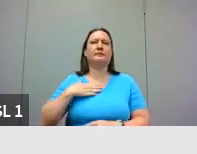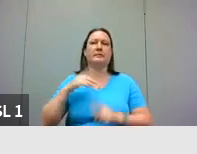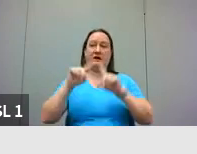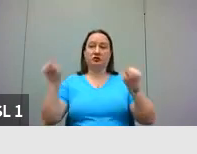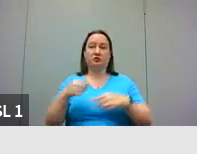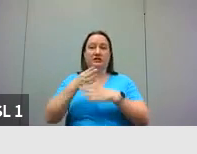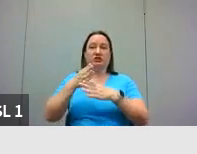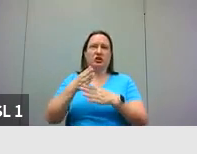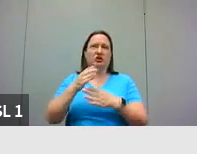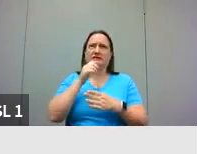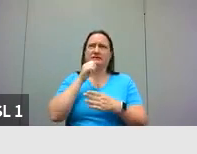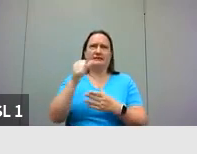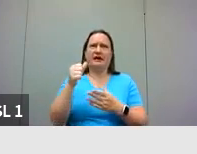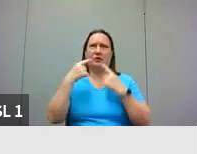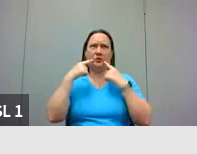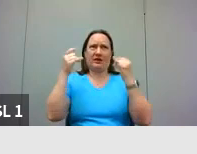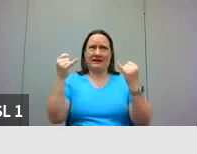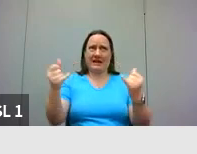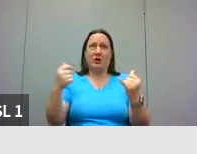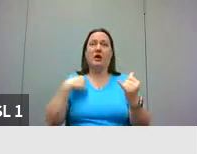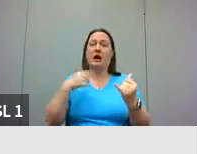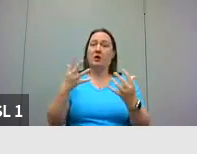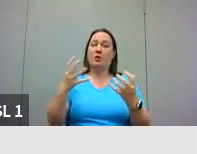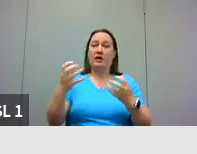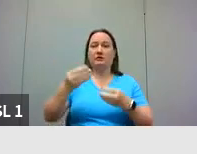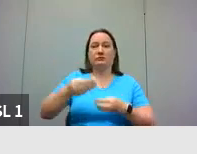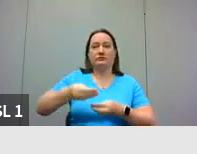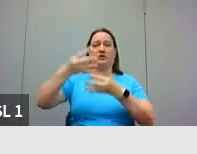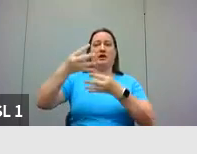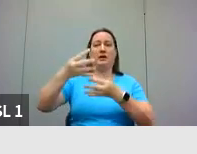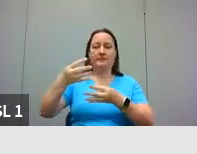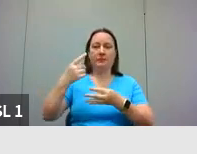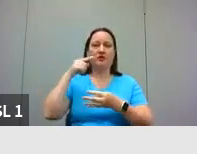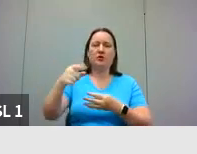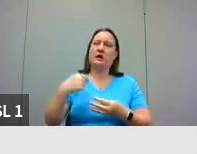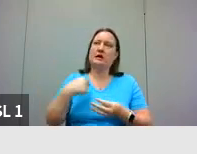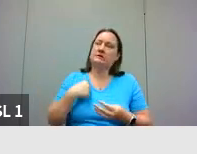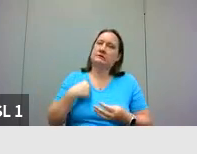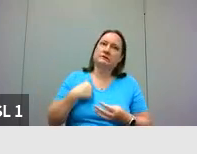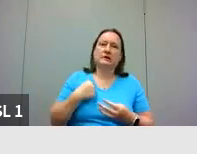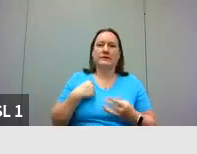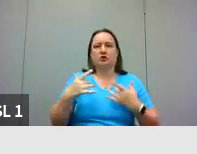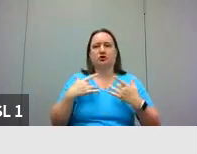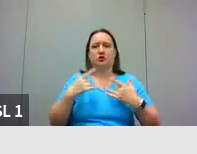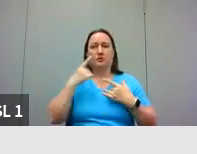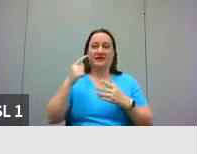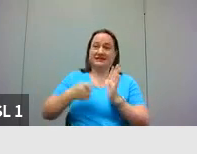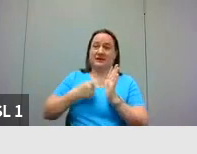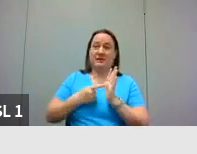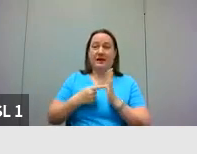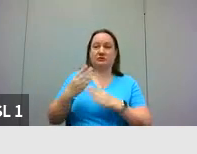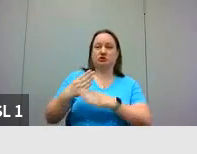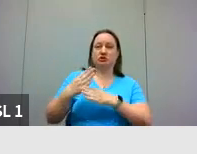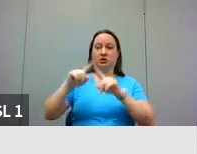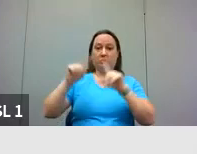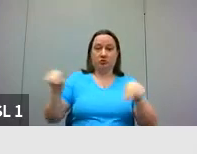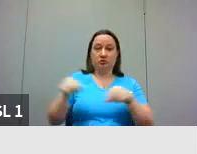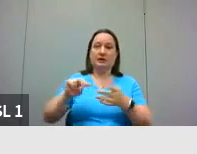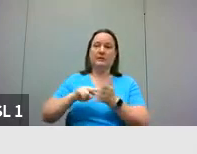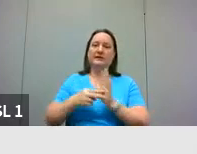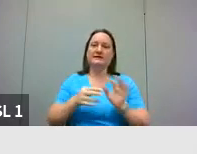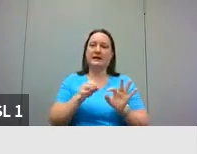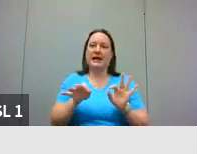I'm really worried to do this because sometimes this can boot the captioner into the chat box, but I'm gonna try. Give me 1